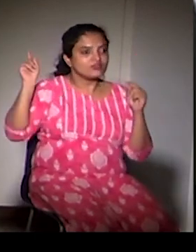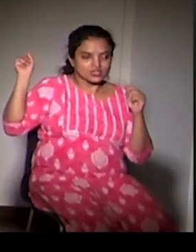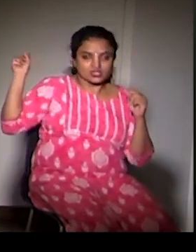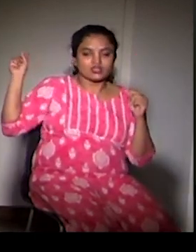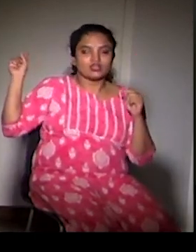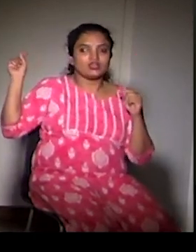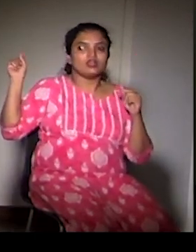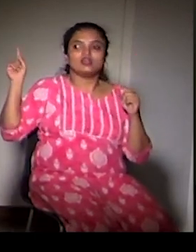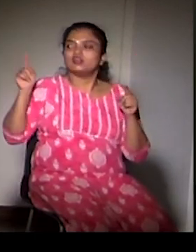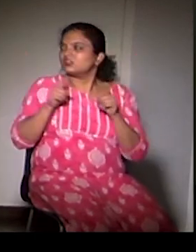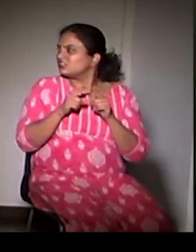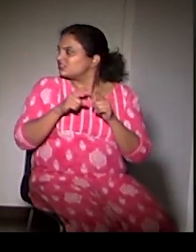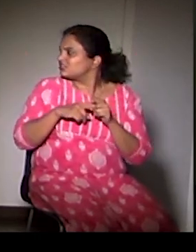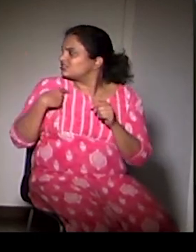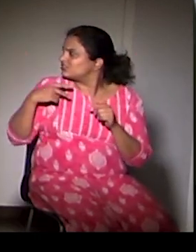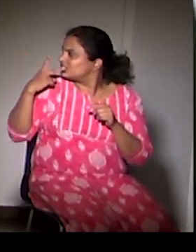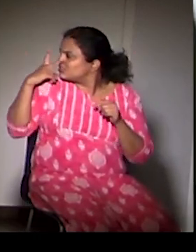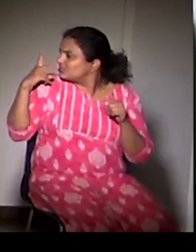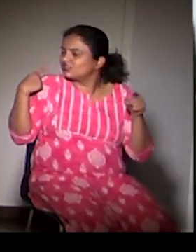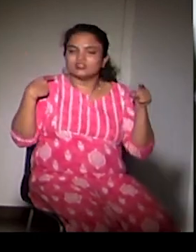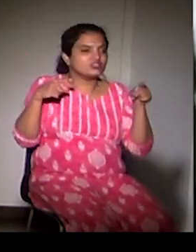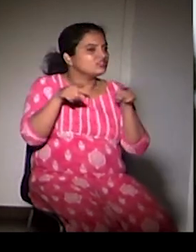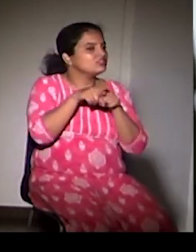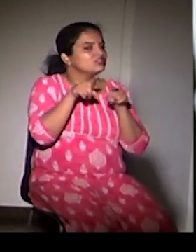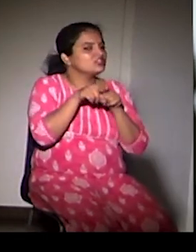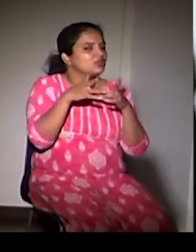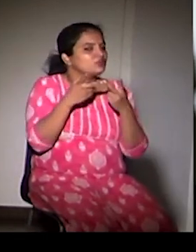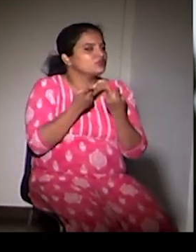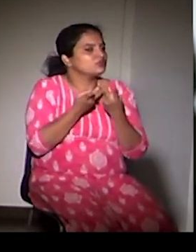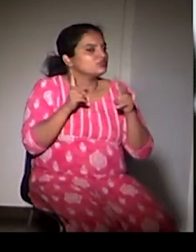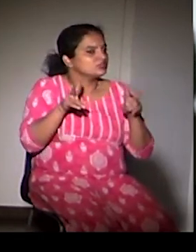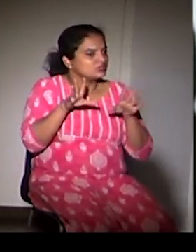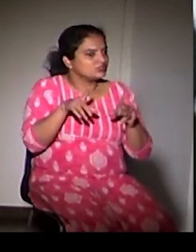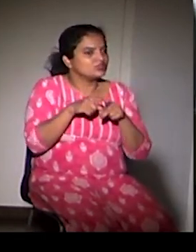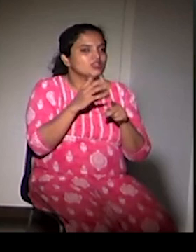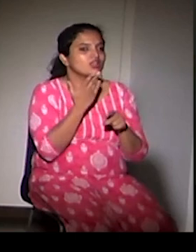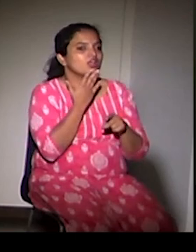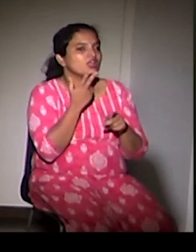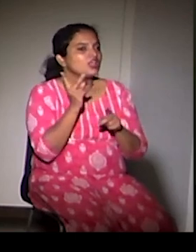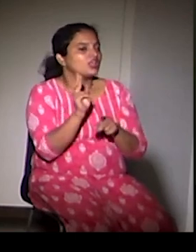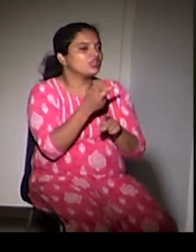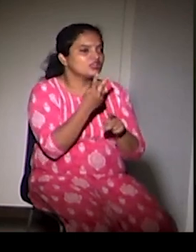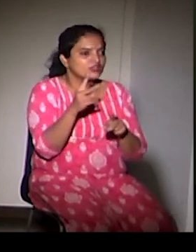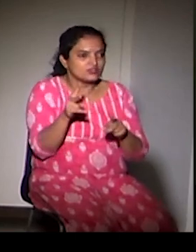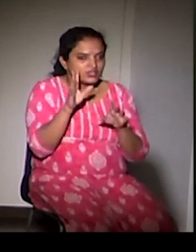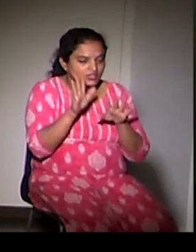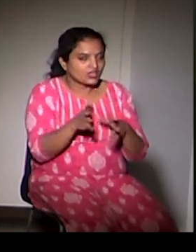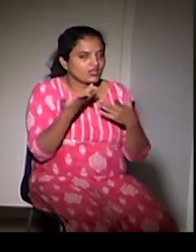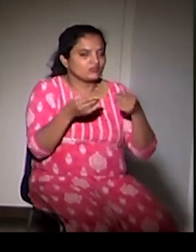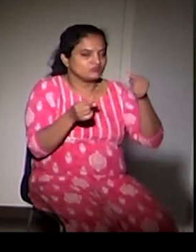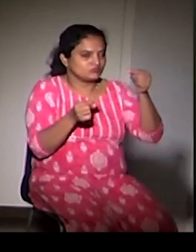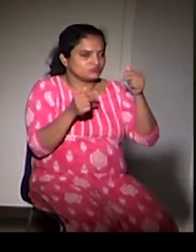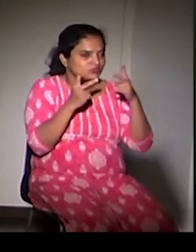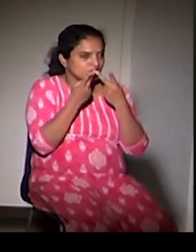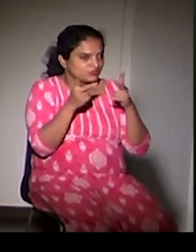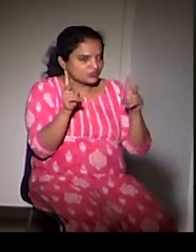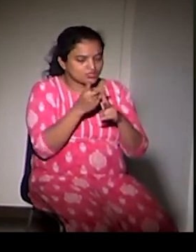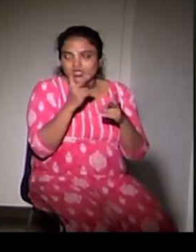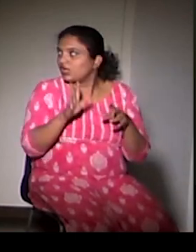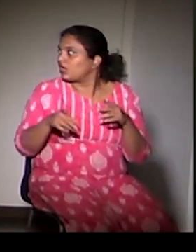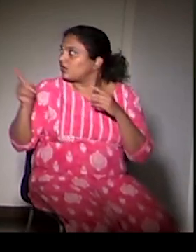very unlike, really, in the colours used, the tiles that you see elsewhere,